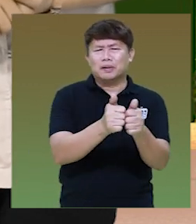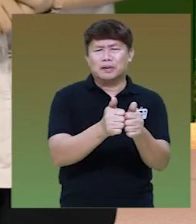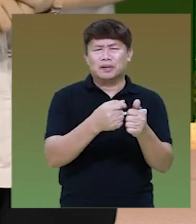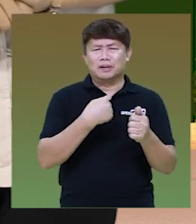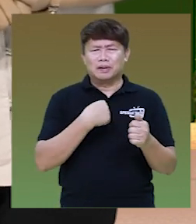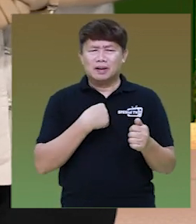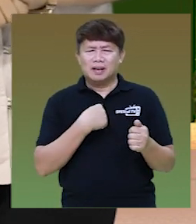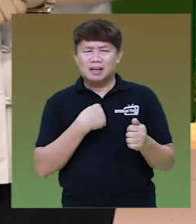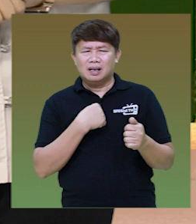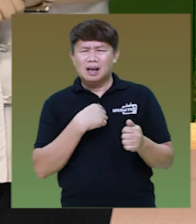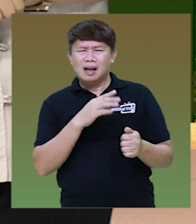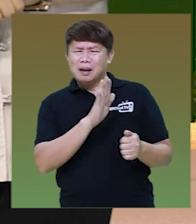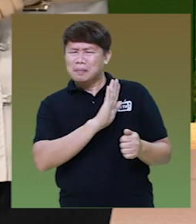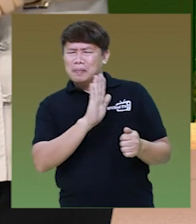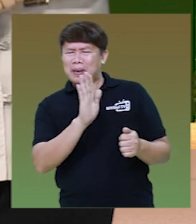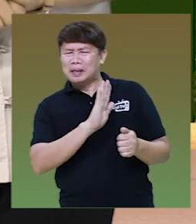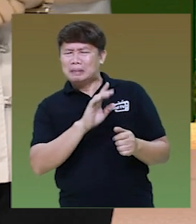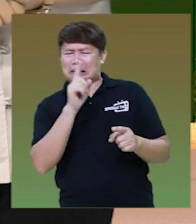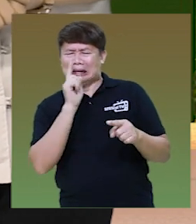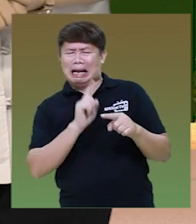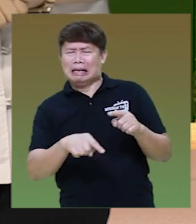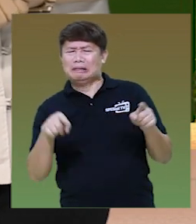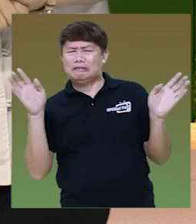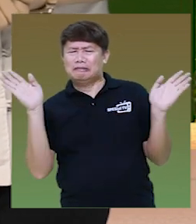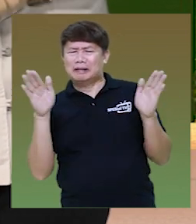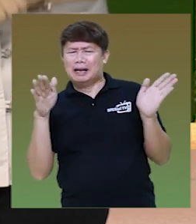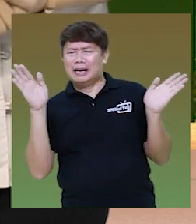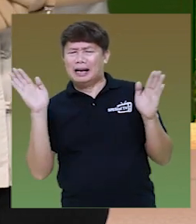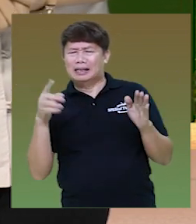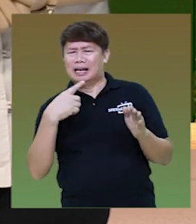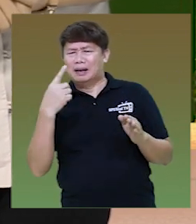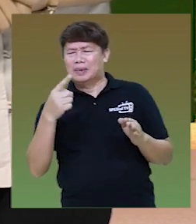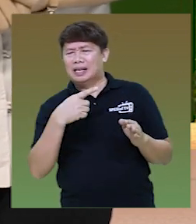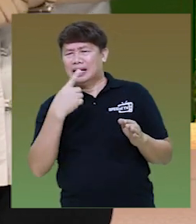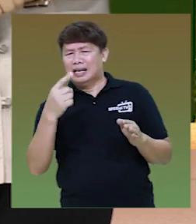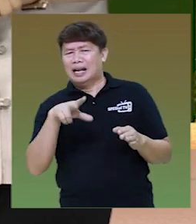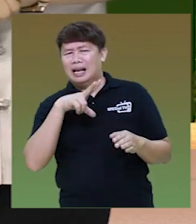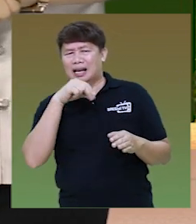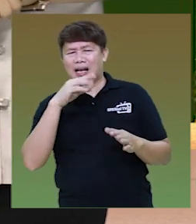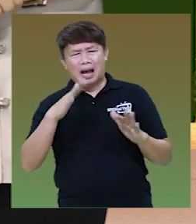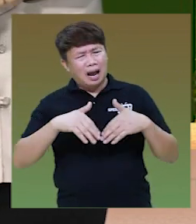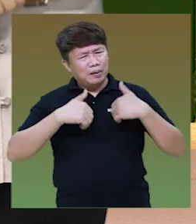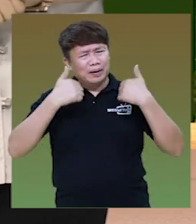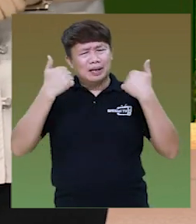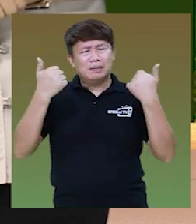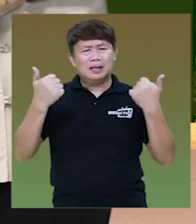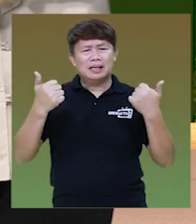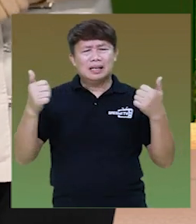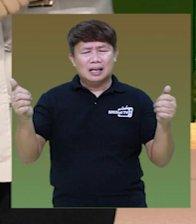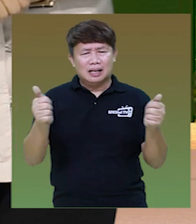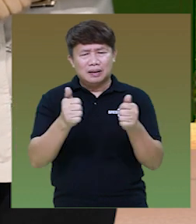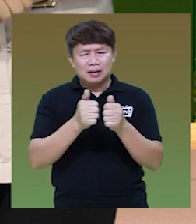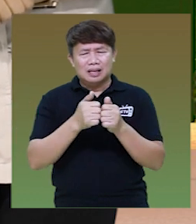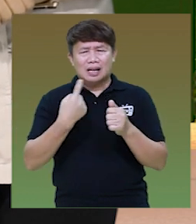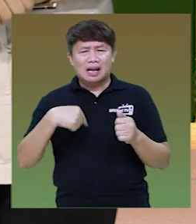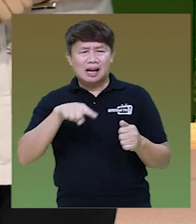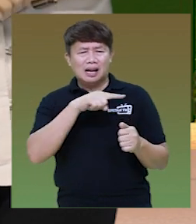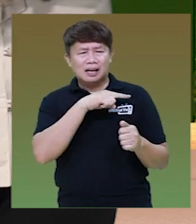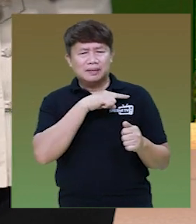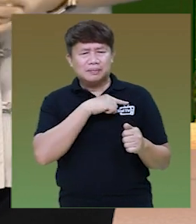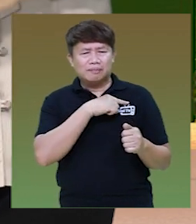you." "But you cannot fly," said the ducks. "How can we take you with